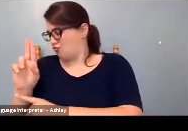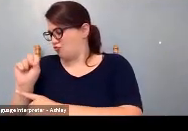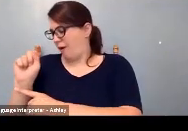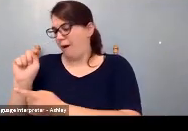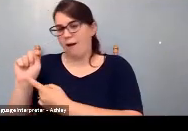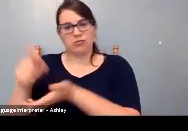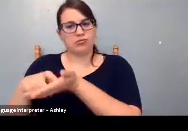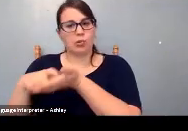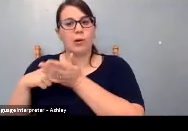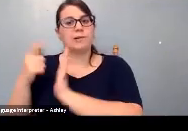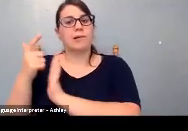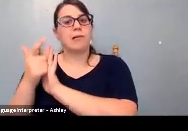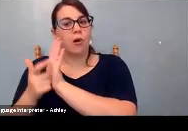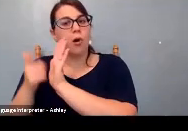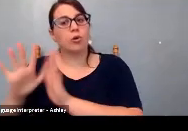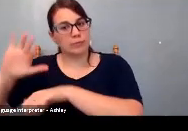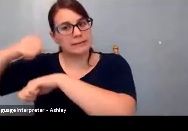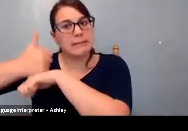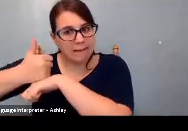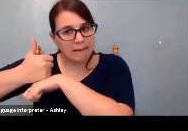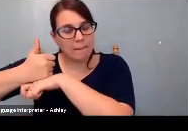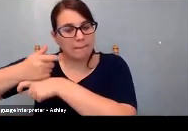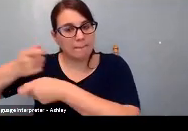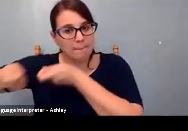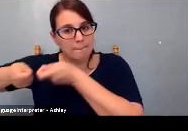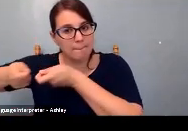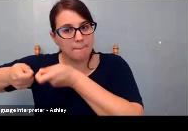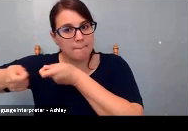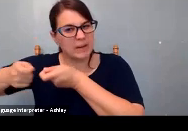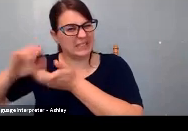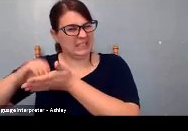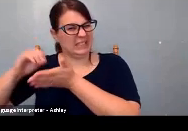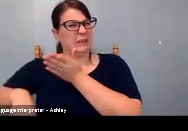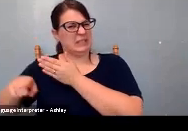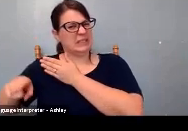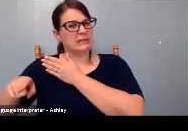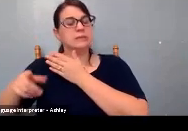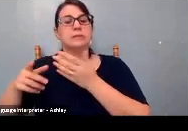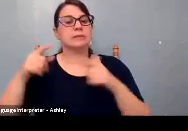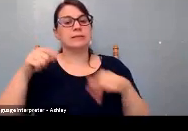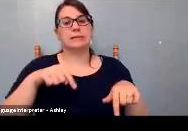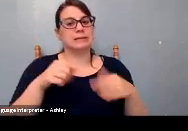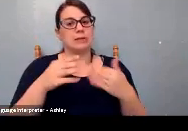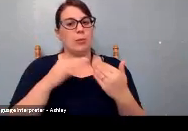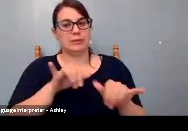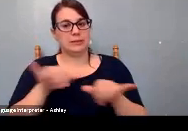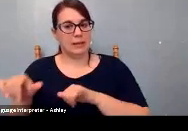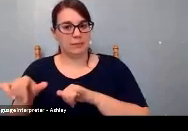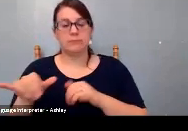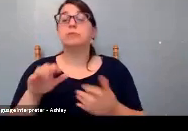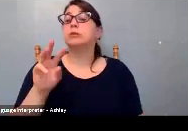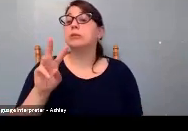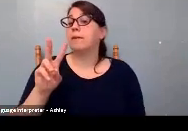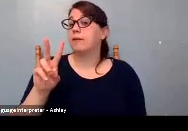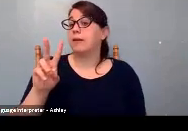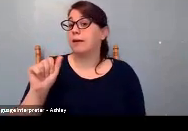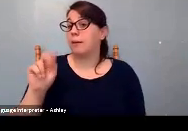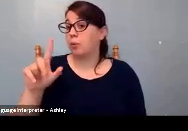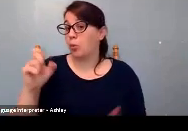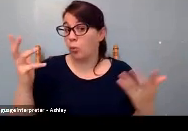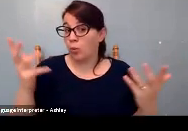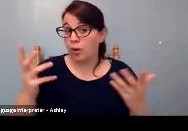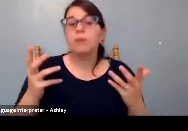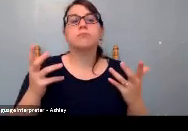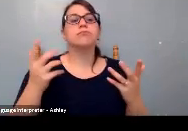expensive. So what is WVABLE? It's West Virginia's ABLE plan, administered through the West Virginia